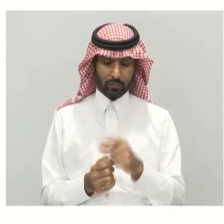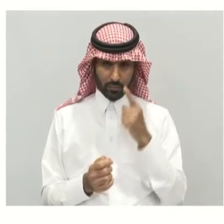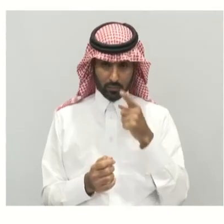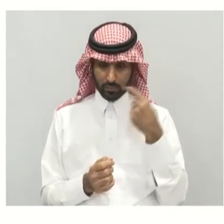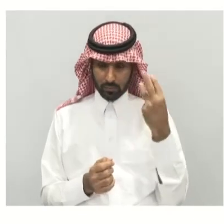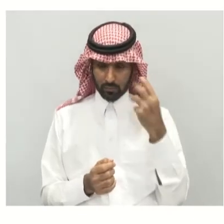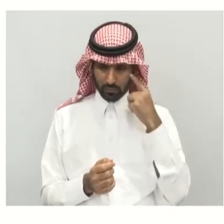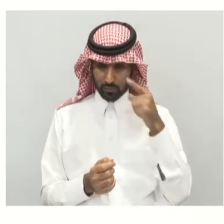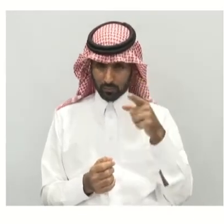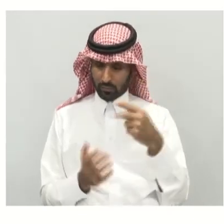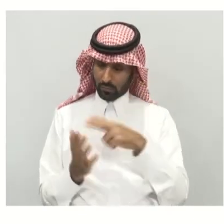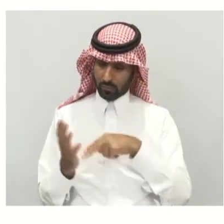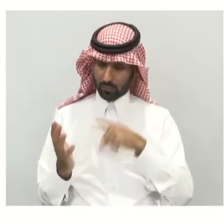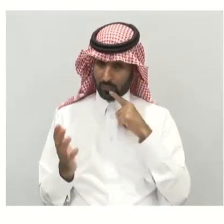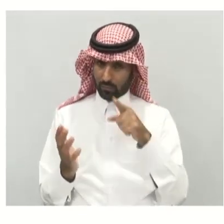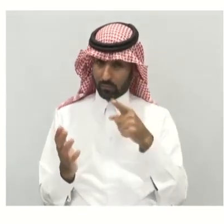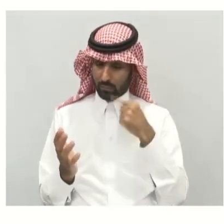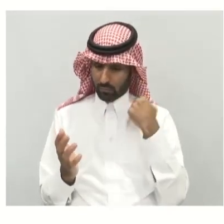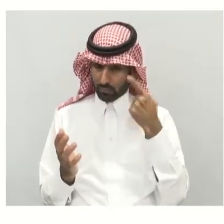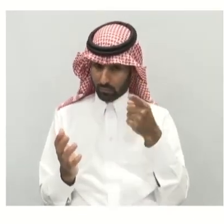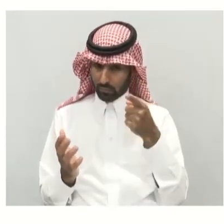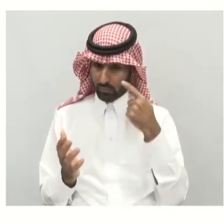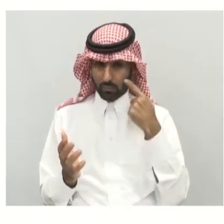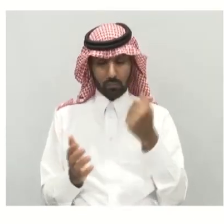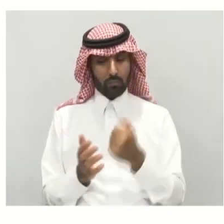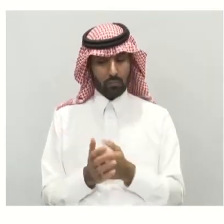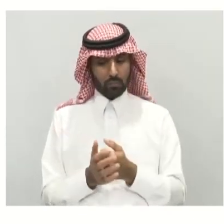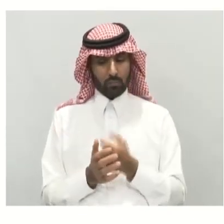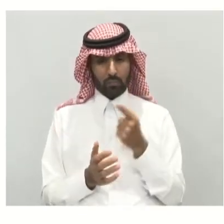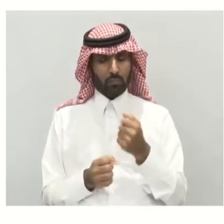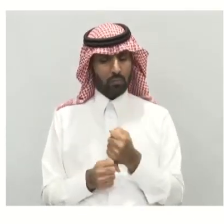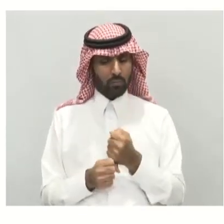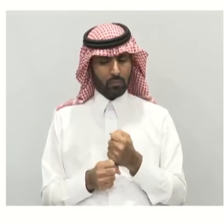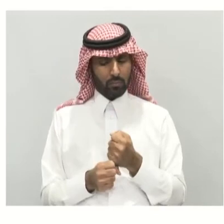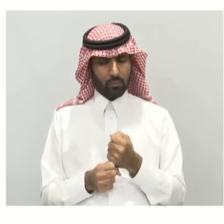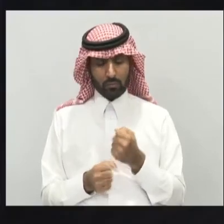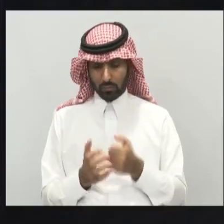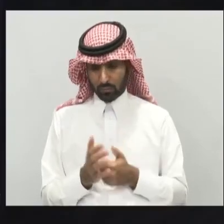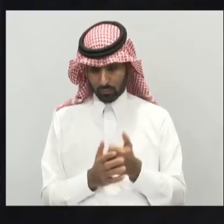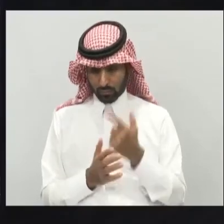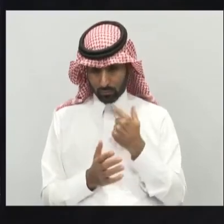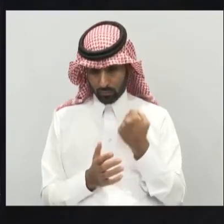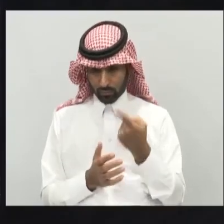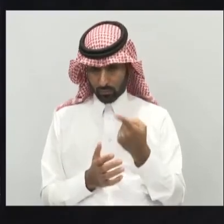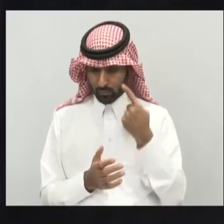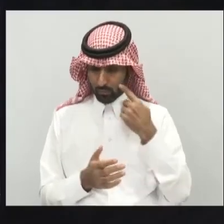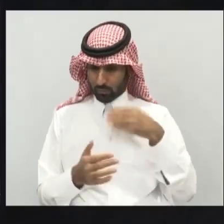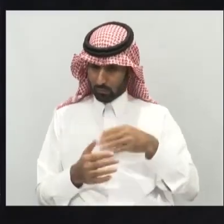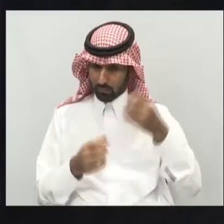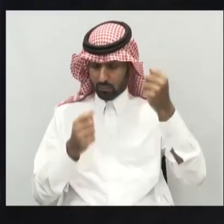the three we read about, which adventure you think you will do? Okay, which adventure would you like? The